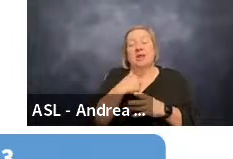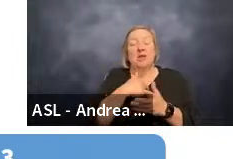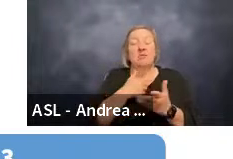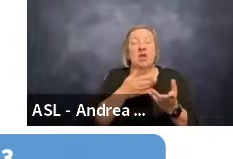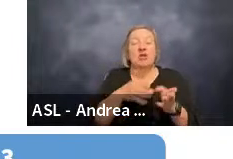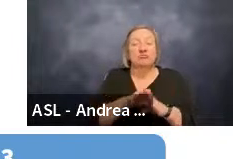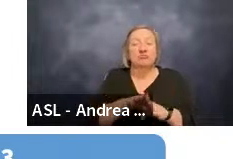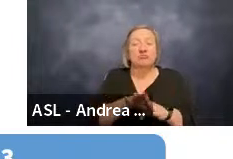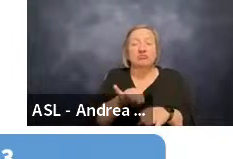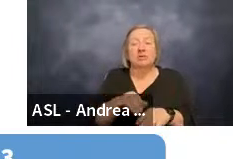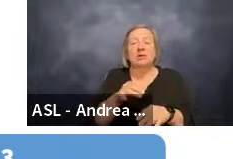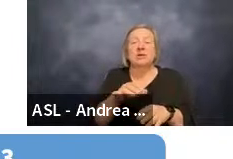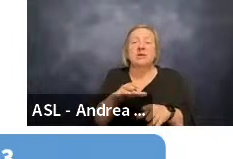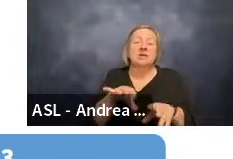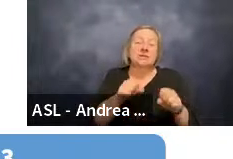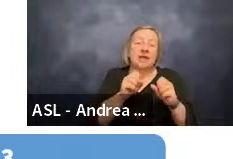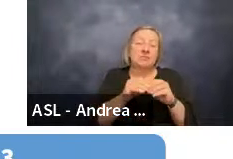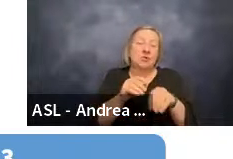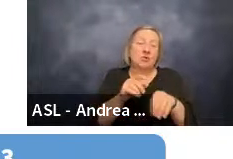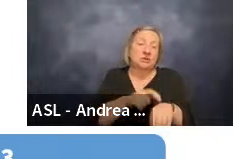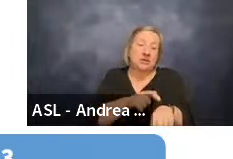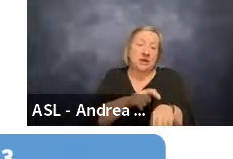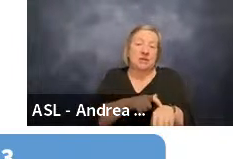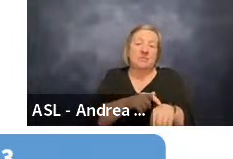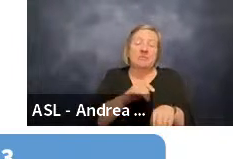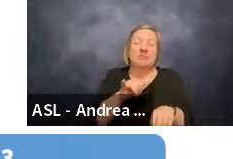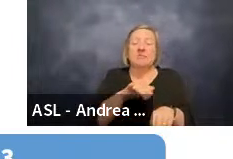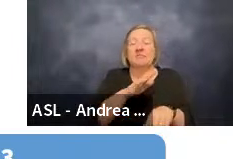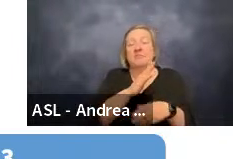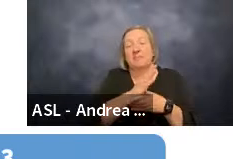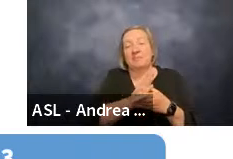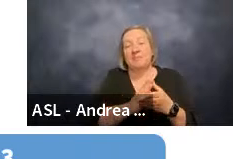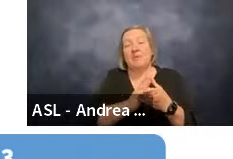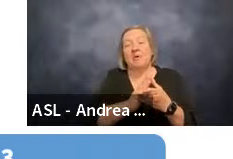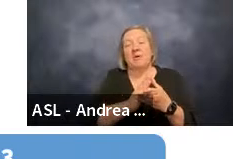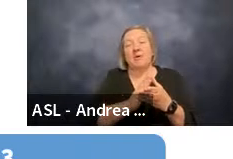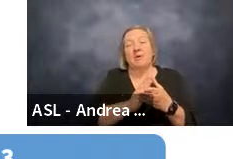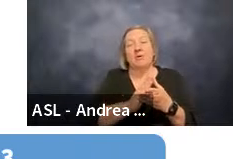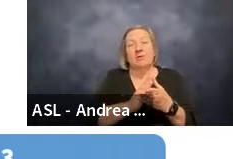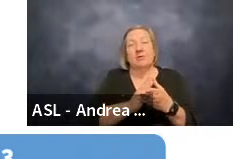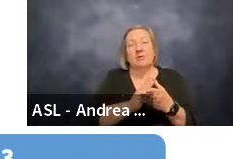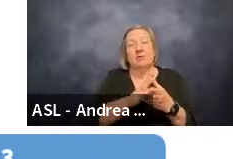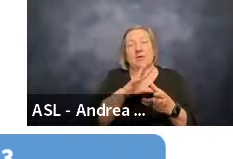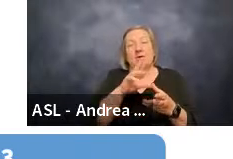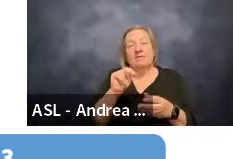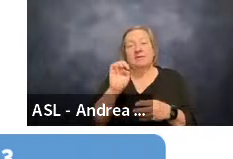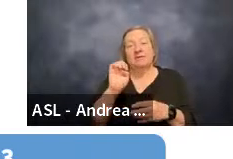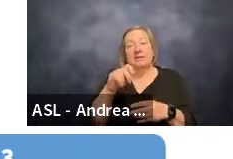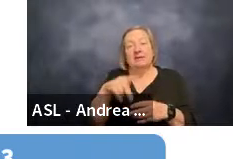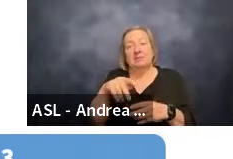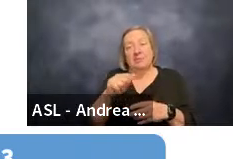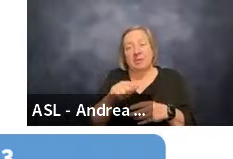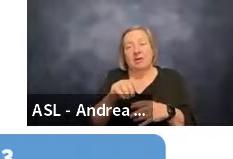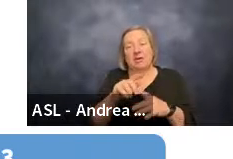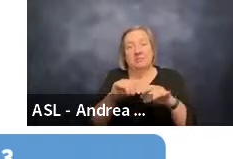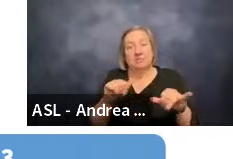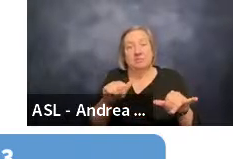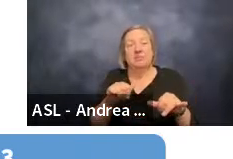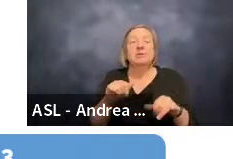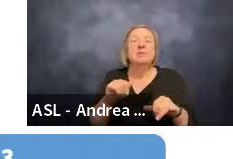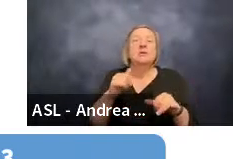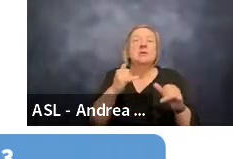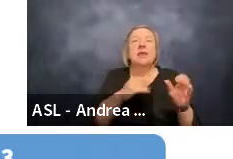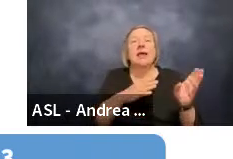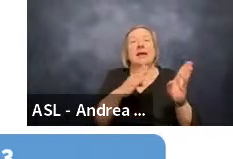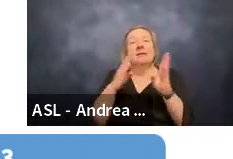This takes a little bit longer, and it is part of the NEPA analysis as well, taking place alongside it. What we're moving into now is that